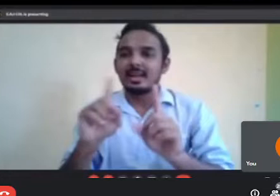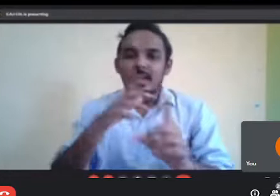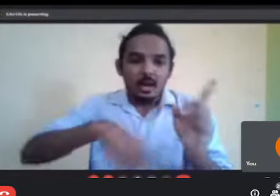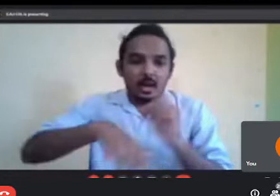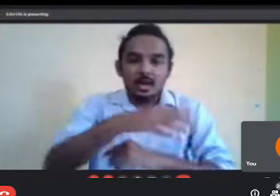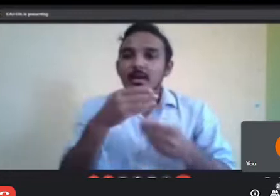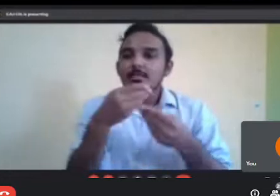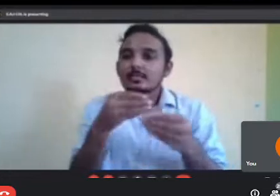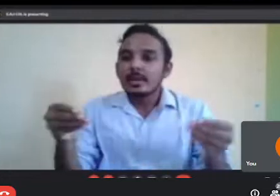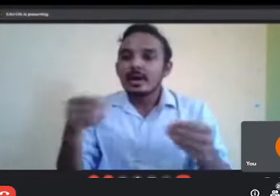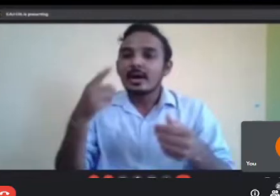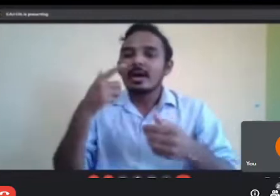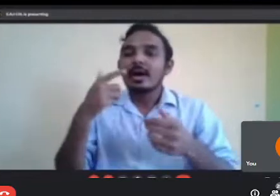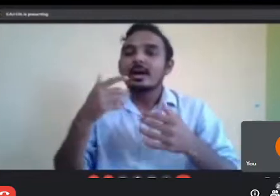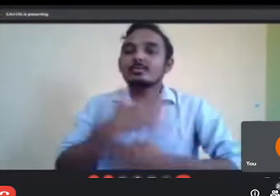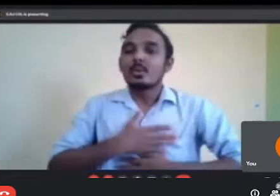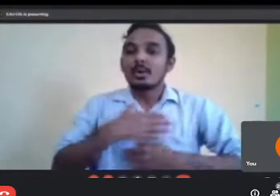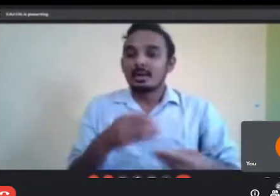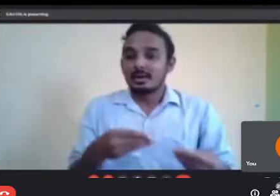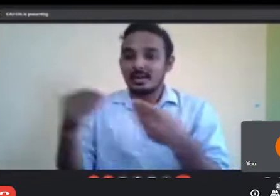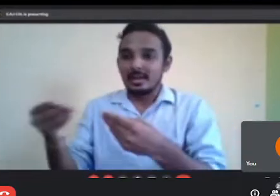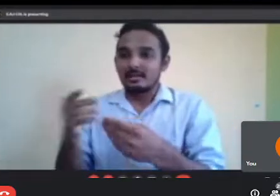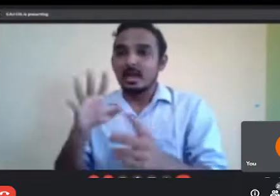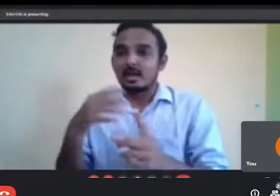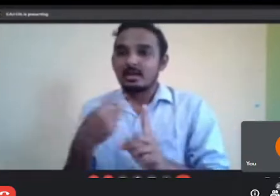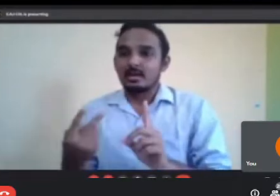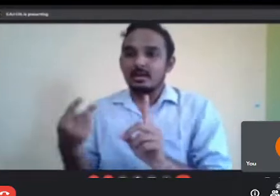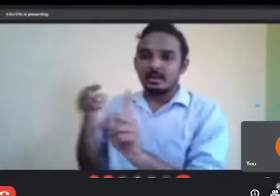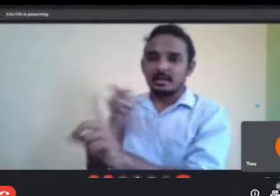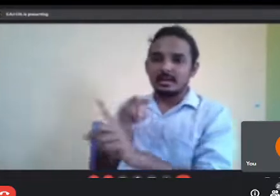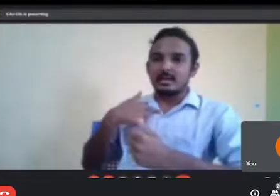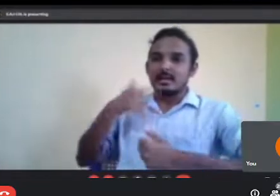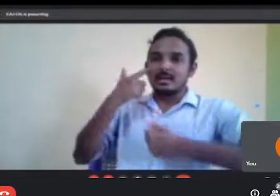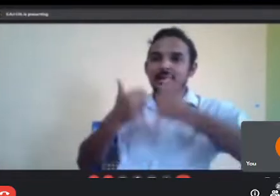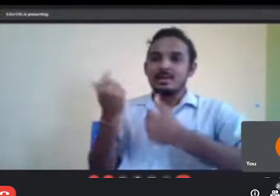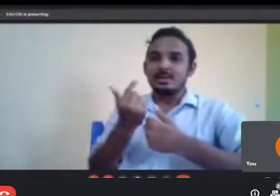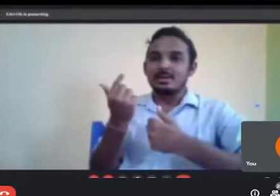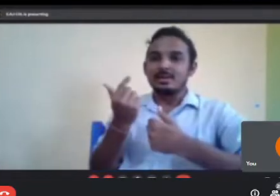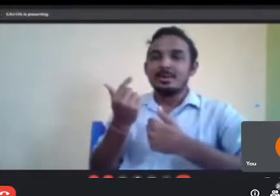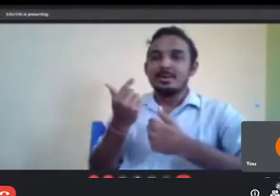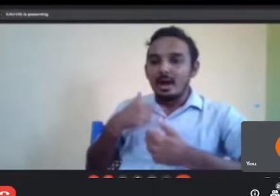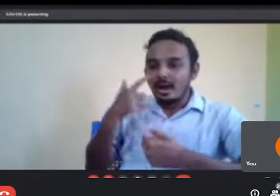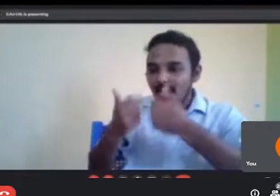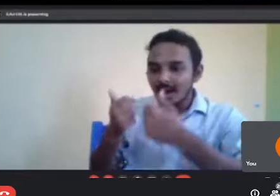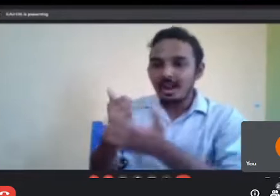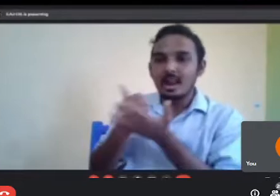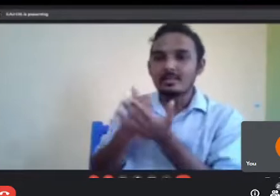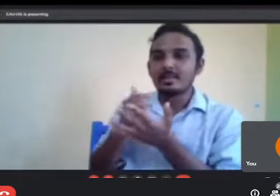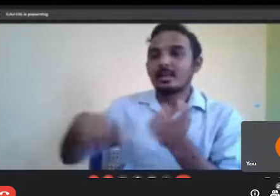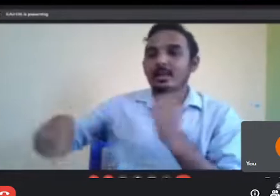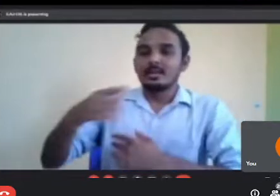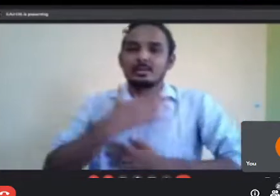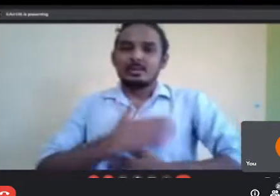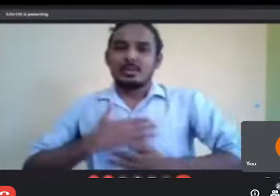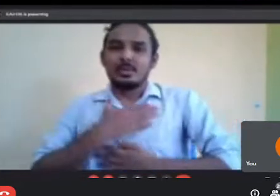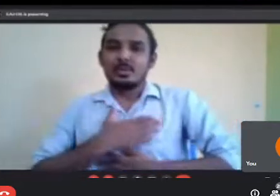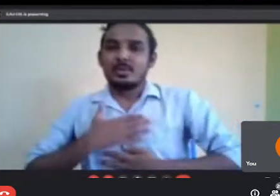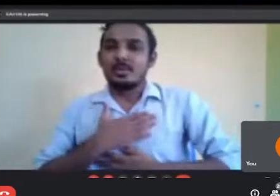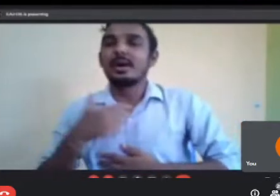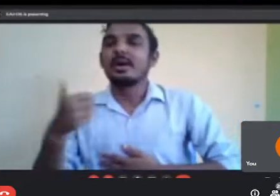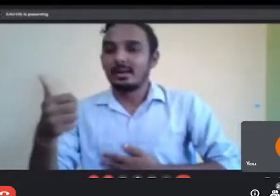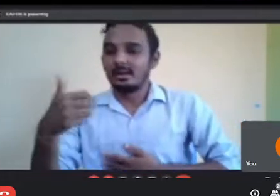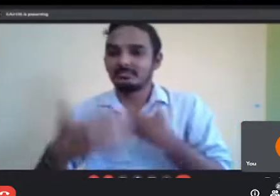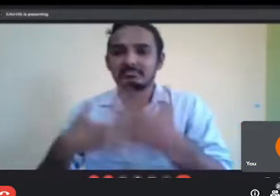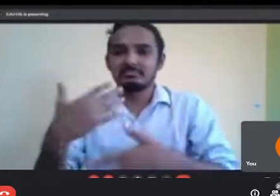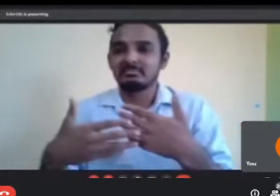did not want. We were totally against developing, giving this kind of a pressured environment. And we wanted to see children in this kind of an